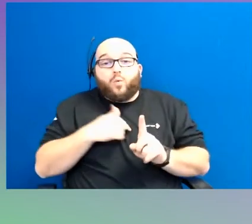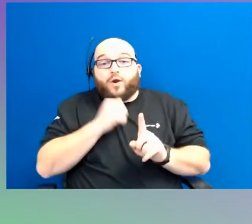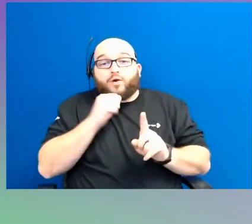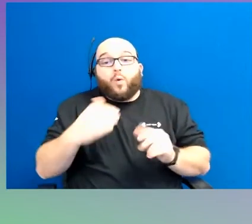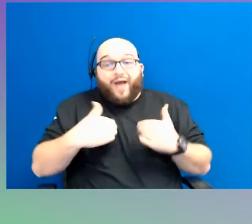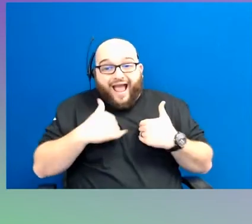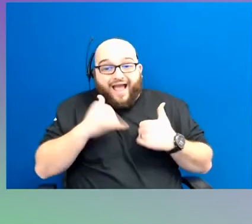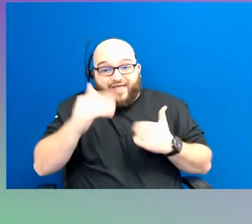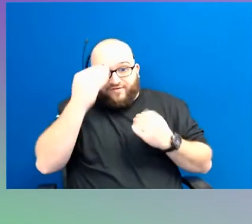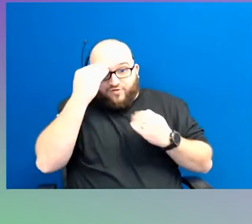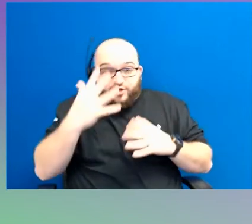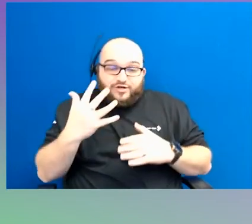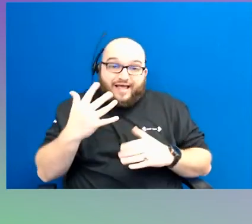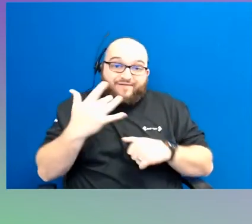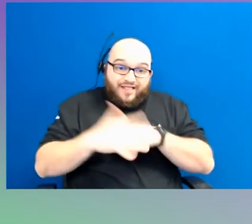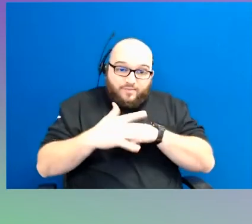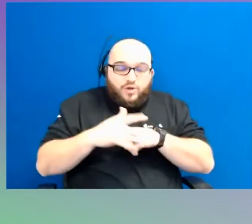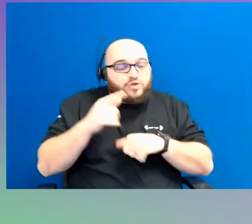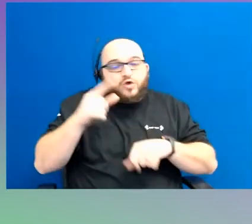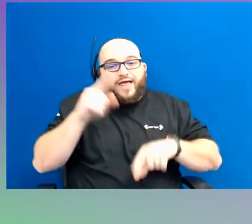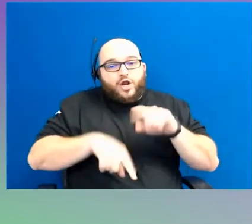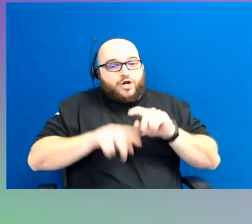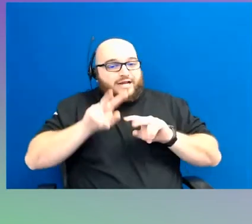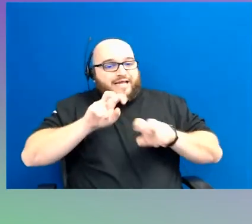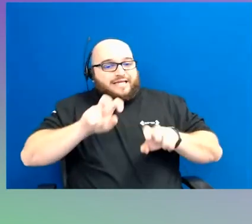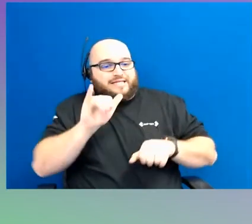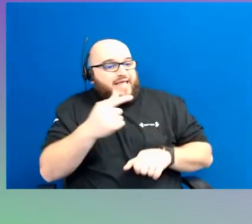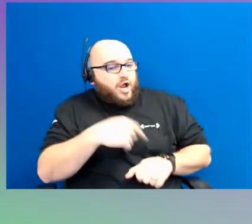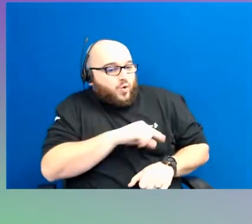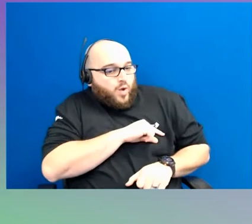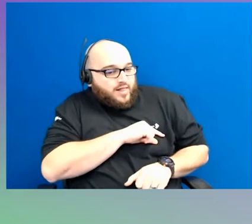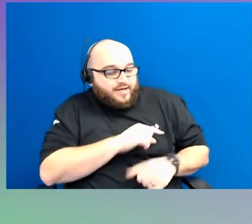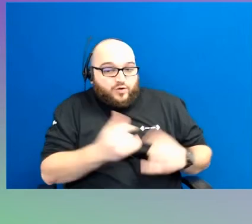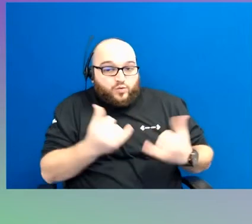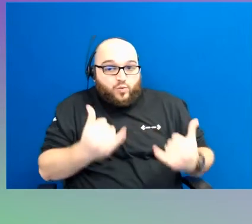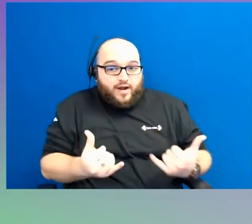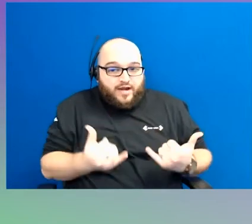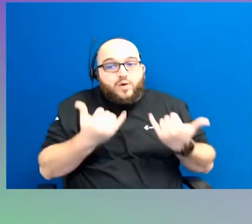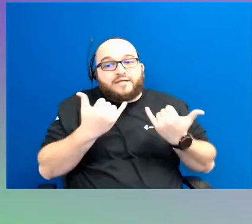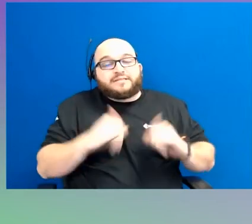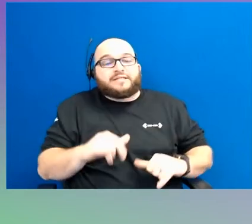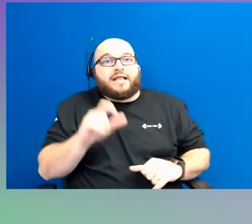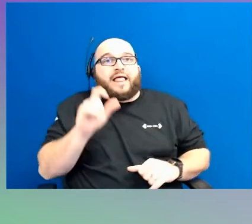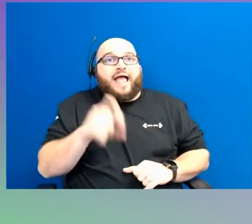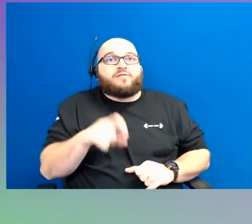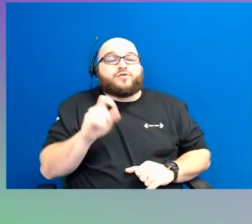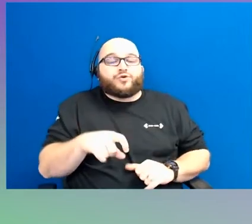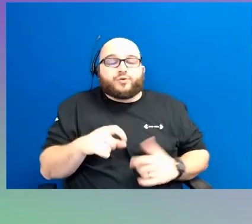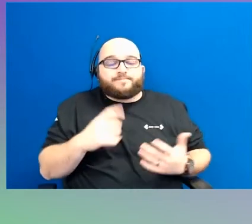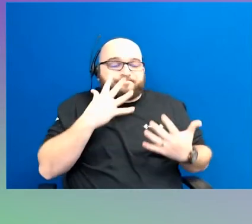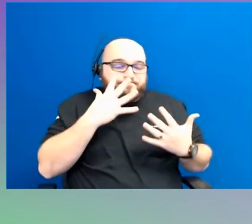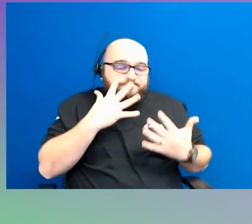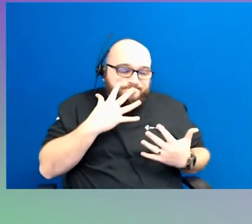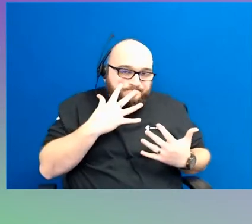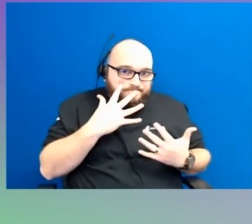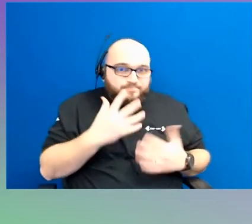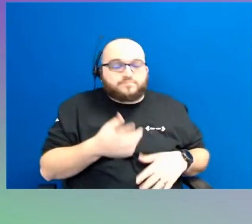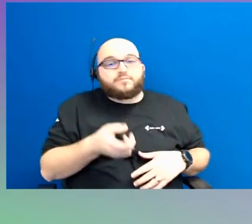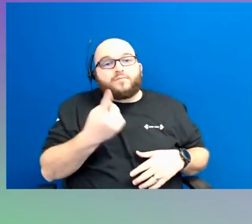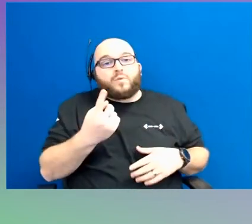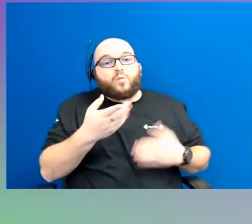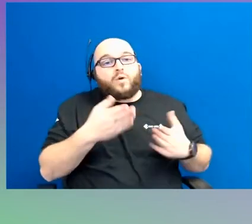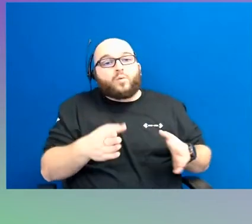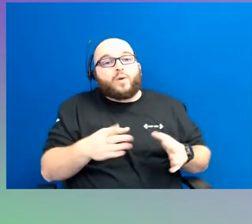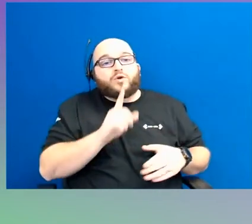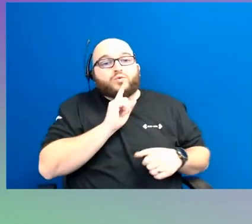not assess the quality of images. Right now, unfortunately, they still have to. One way that they could assess the quality is